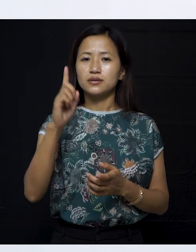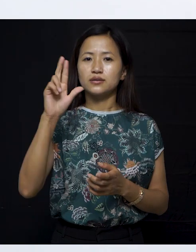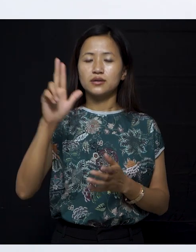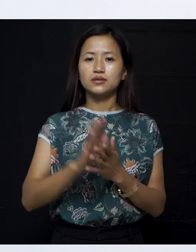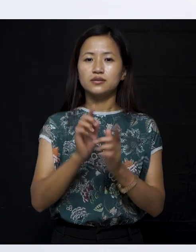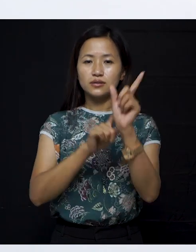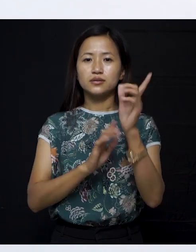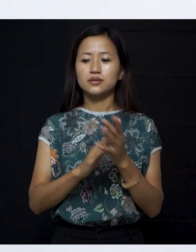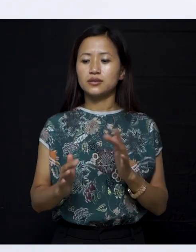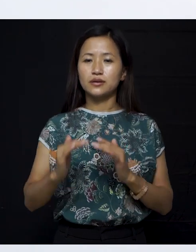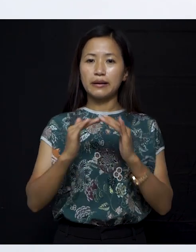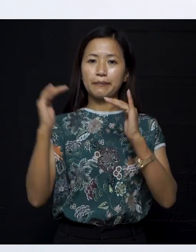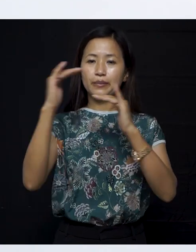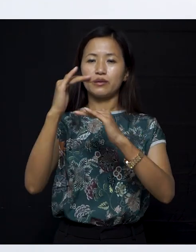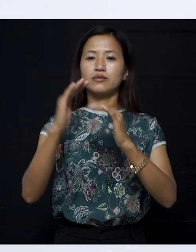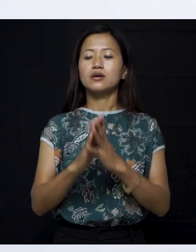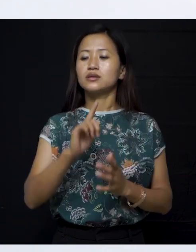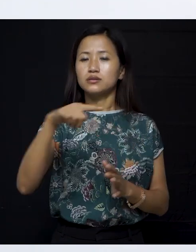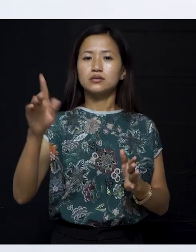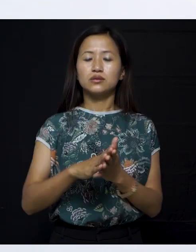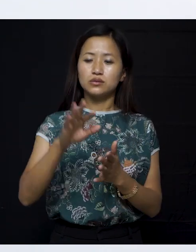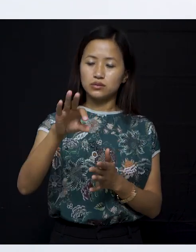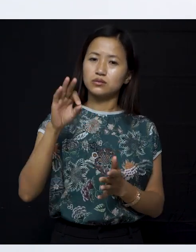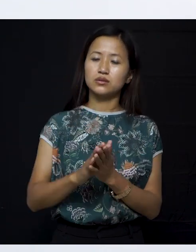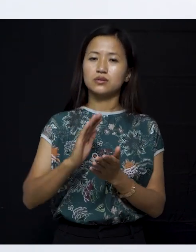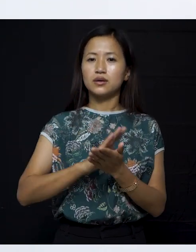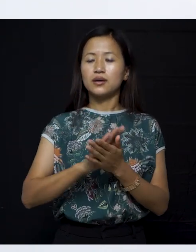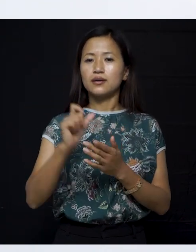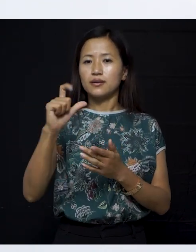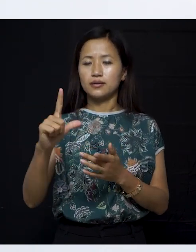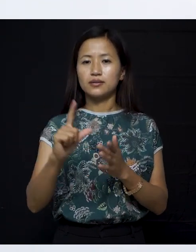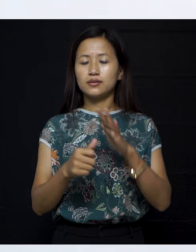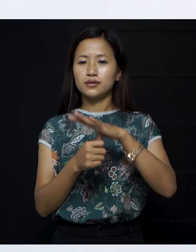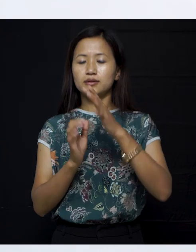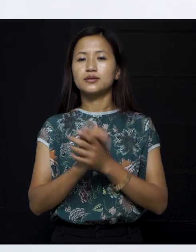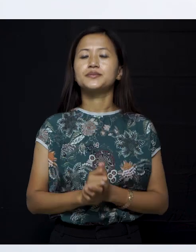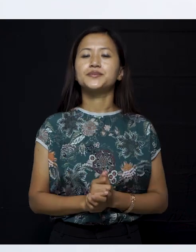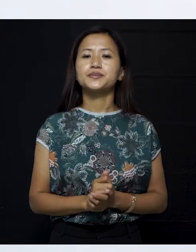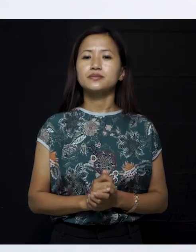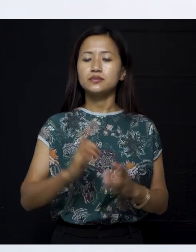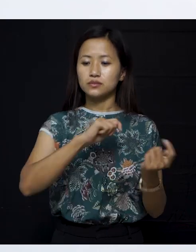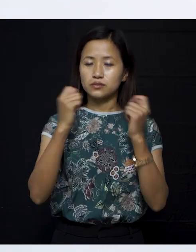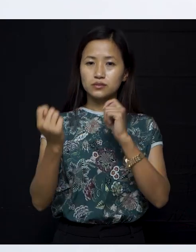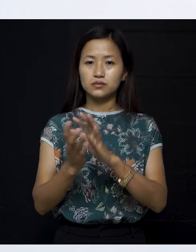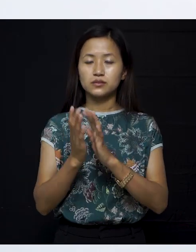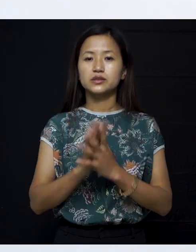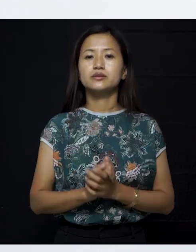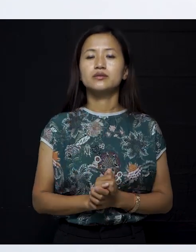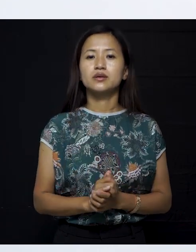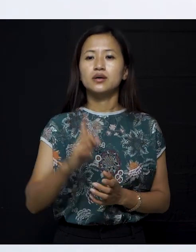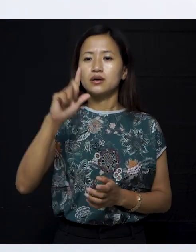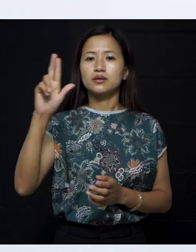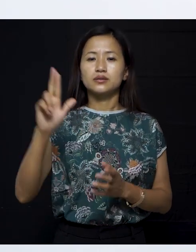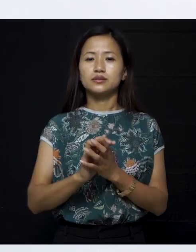years and above has the right to choose their leader. Okay, so if you also turn